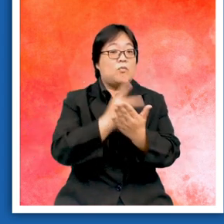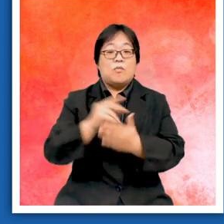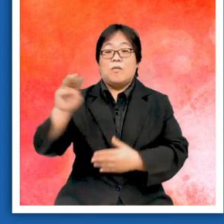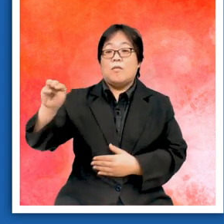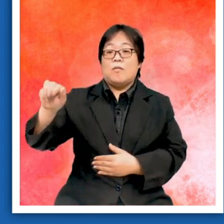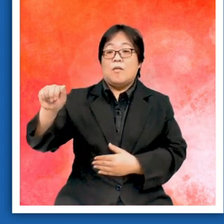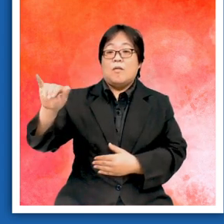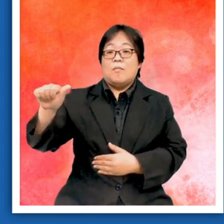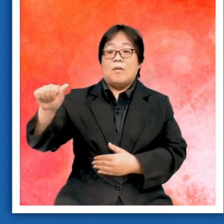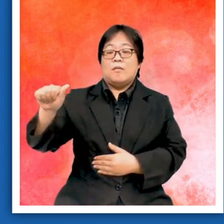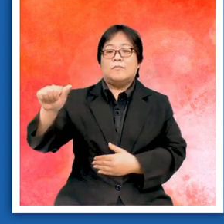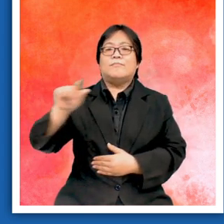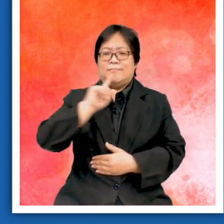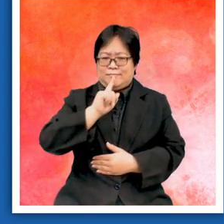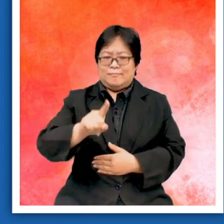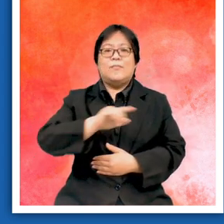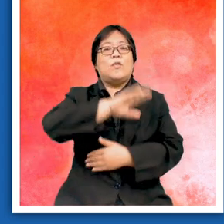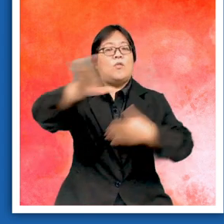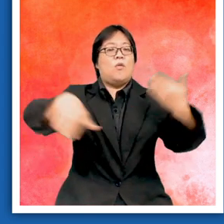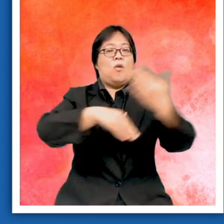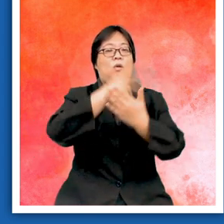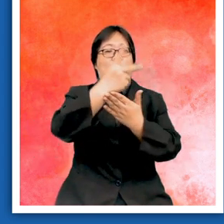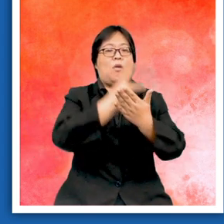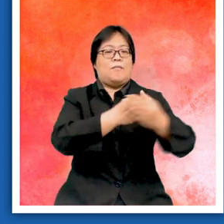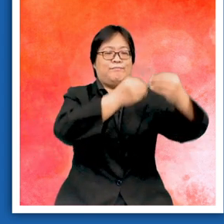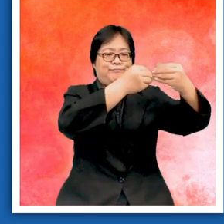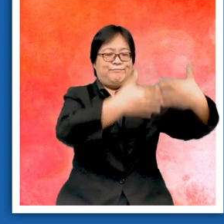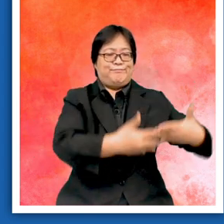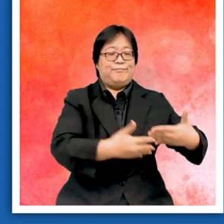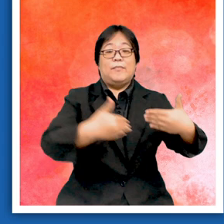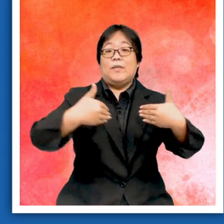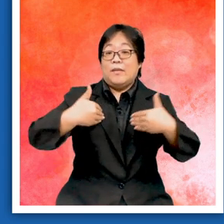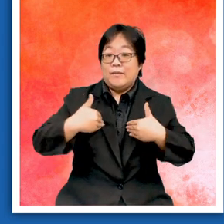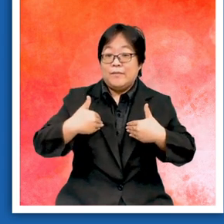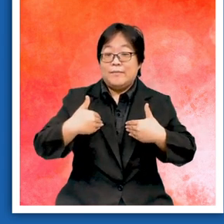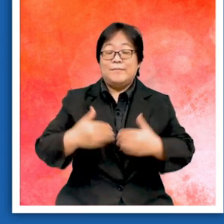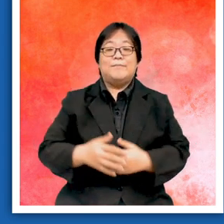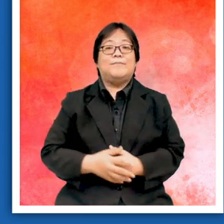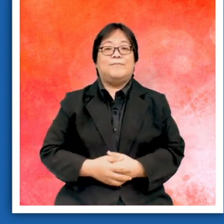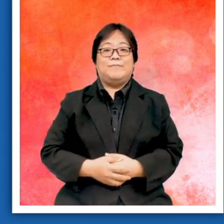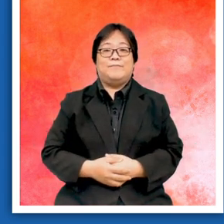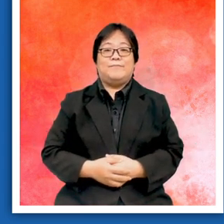Maya should have all courses appear in their Spectrum page.